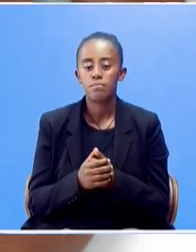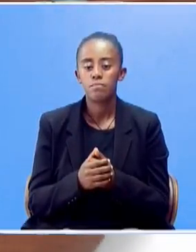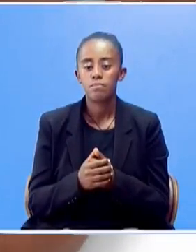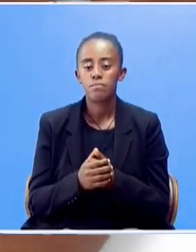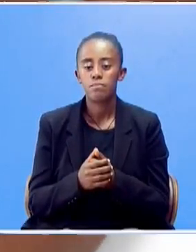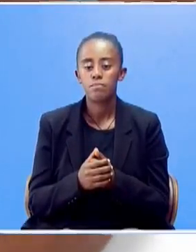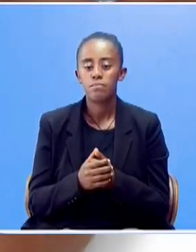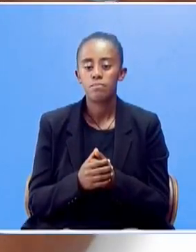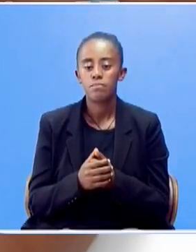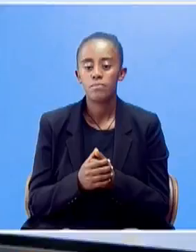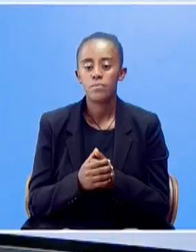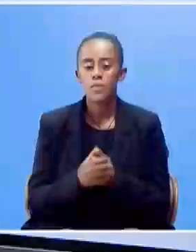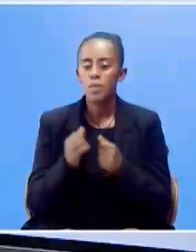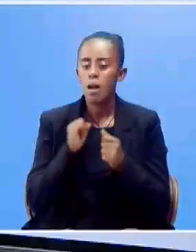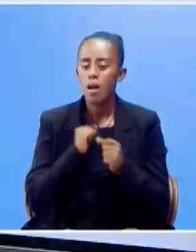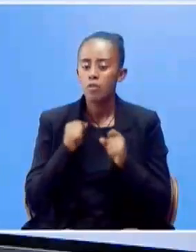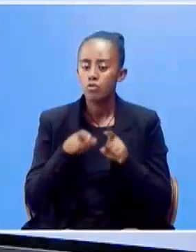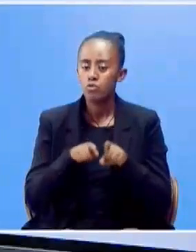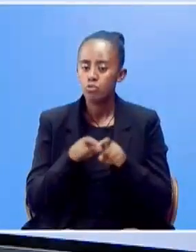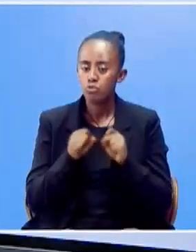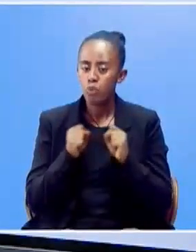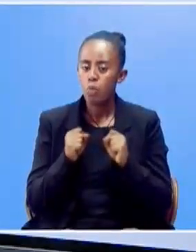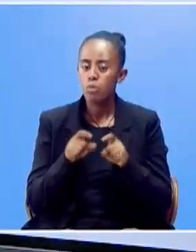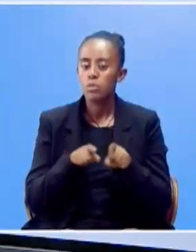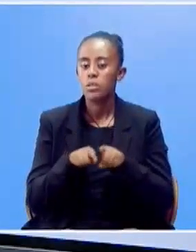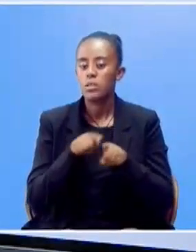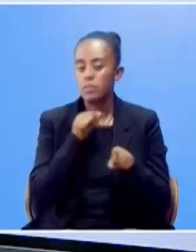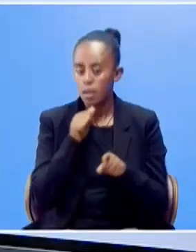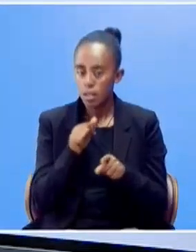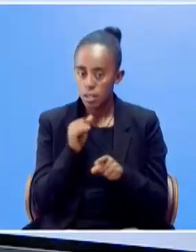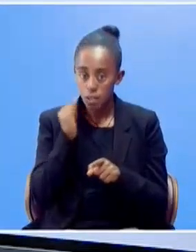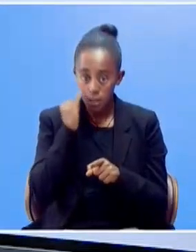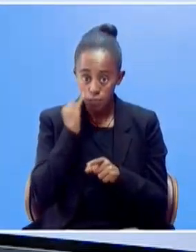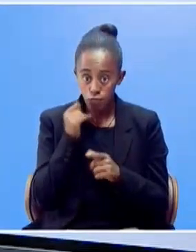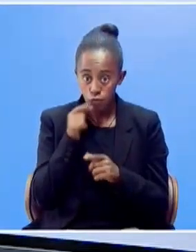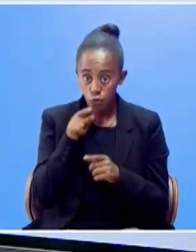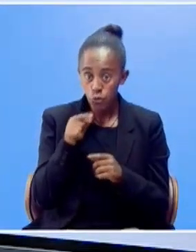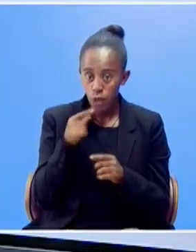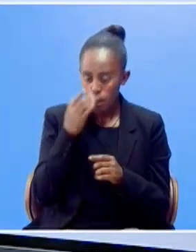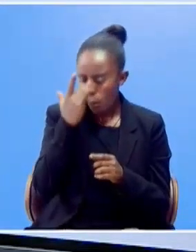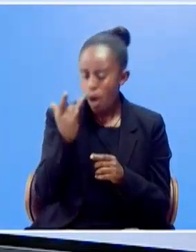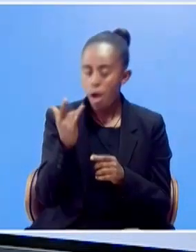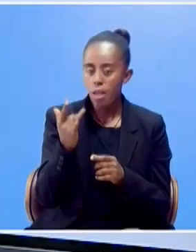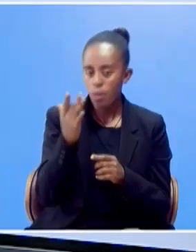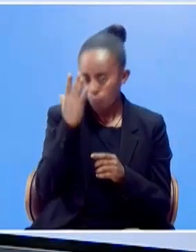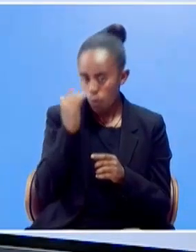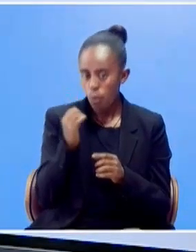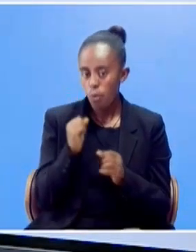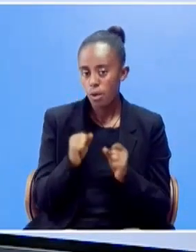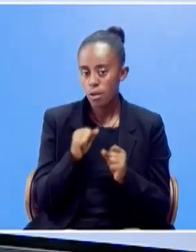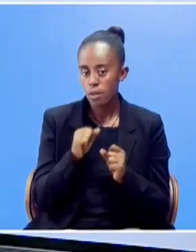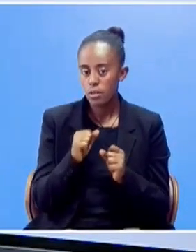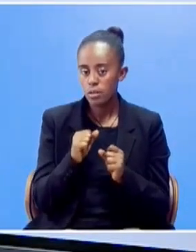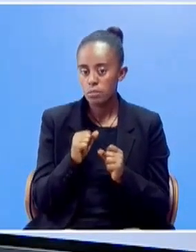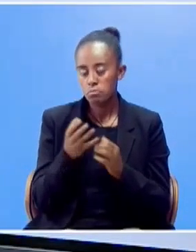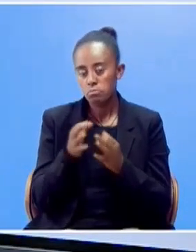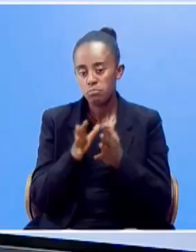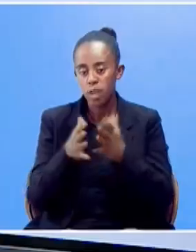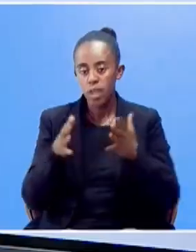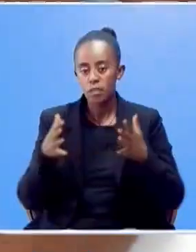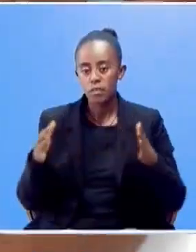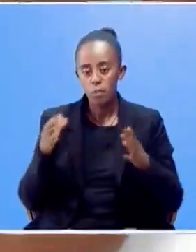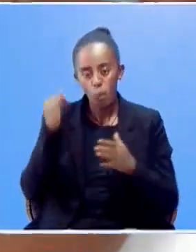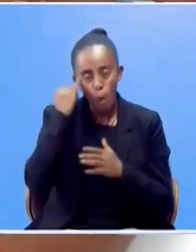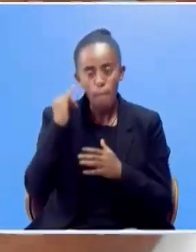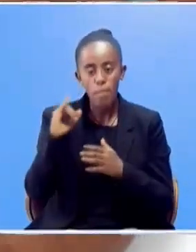Okay? I strongly disagree. If you say why, yeah, I can say, or I can extend my